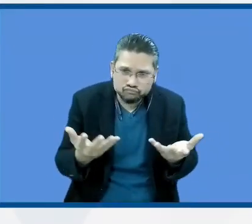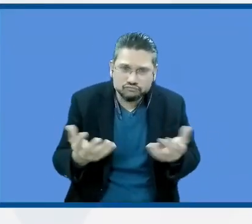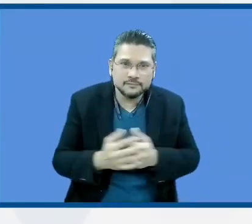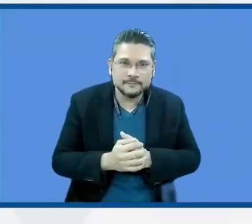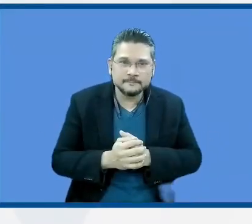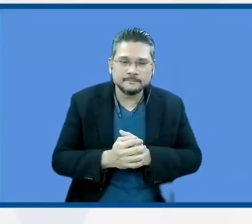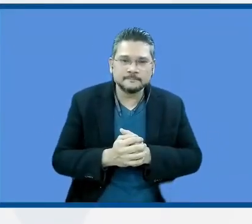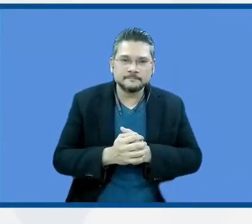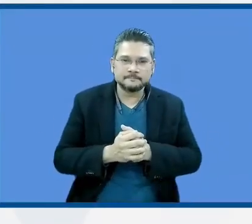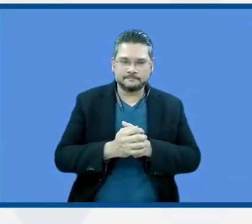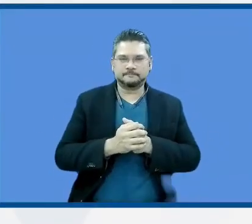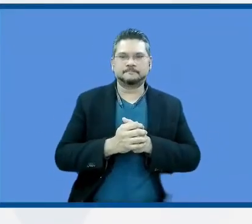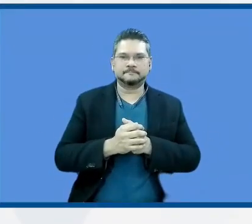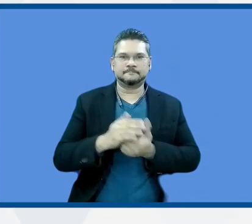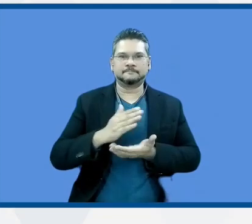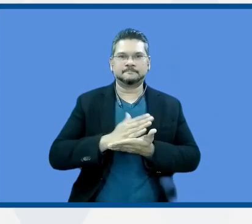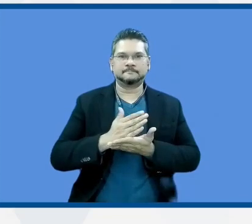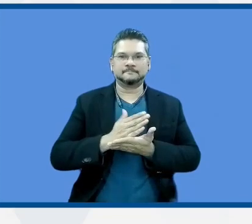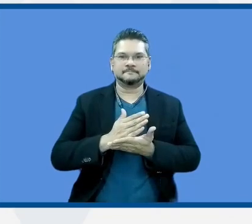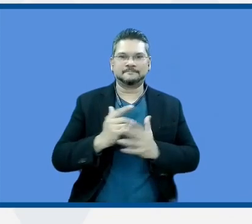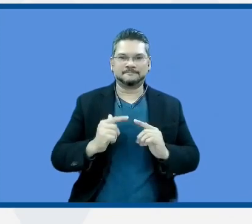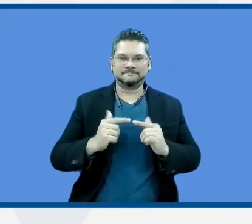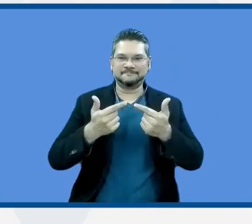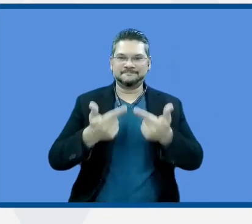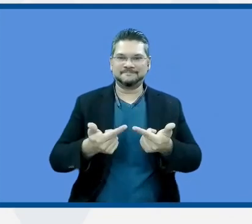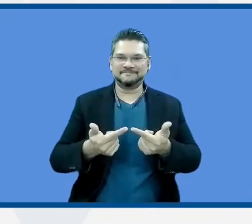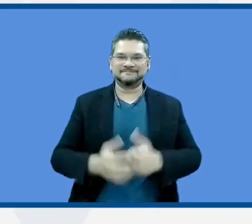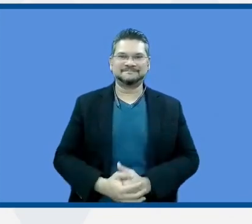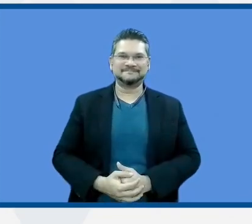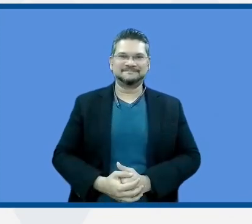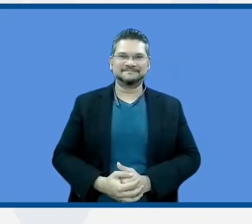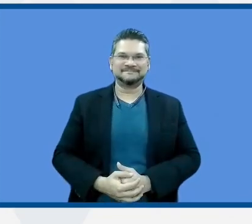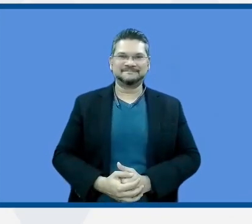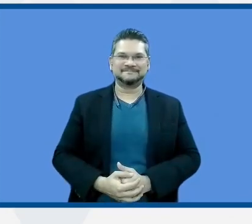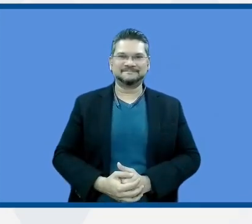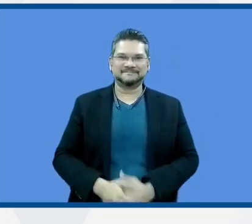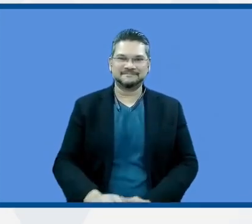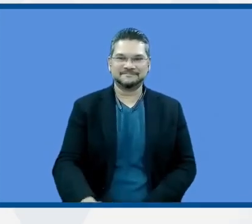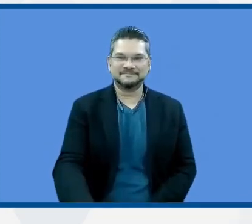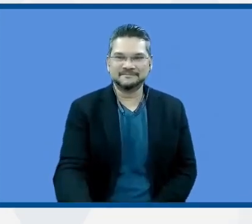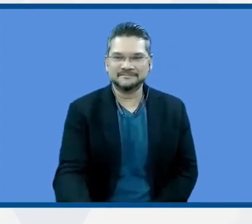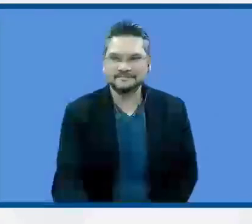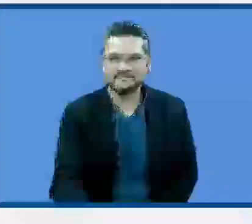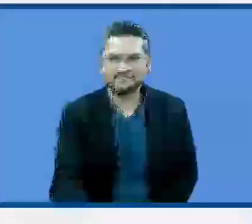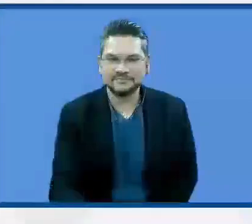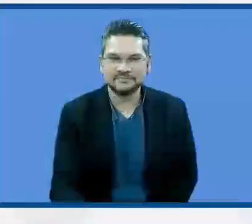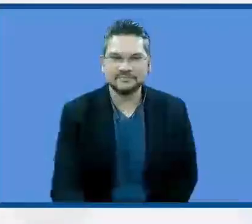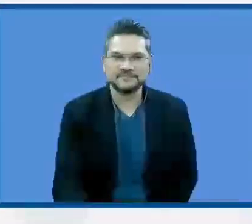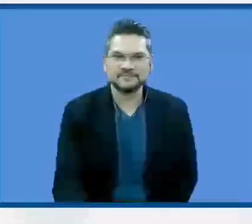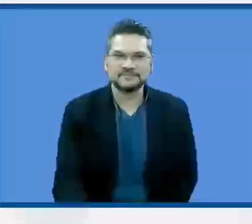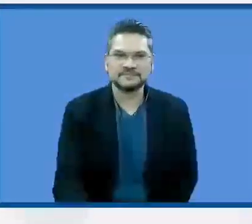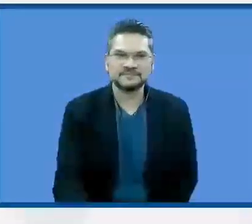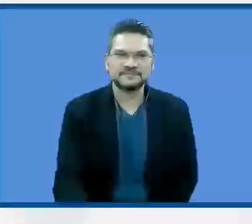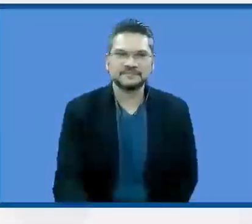Sí, evidentemente fue una Una experiencia. Obviously, it